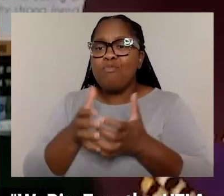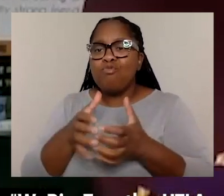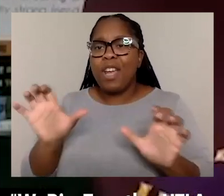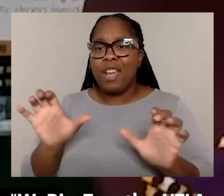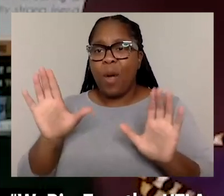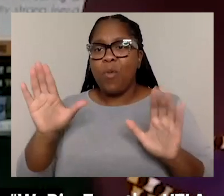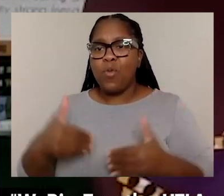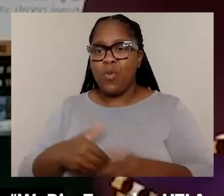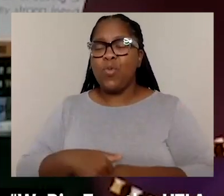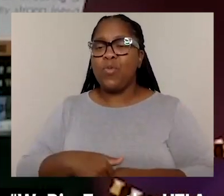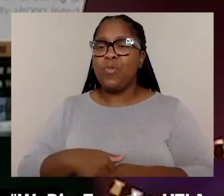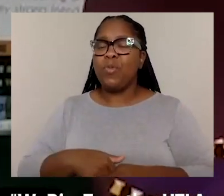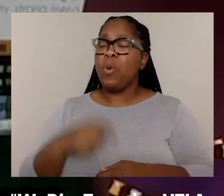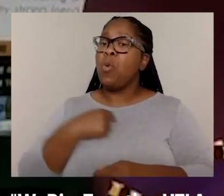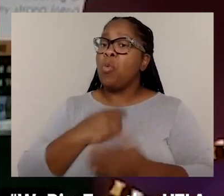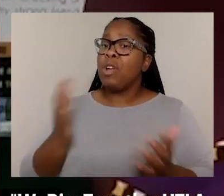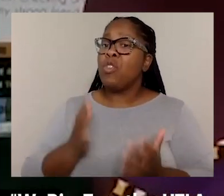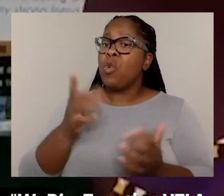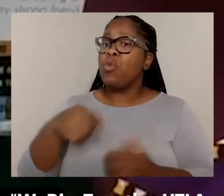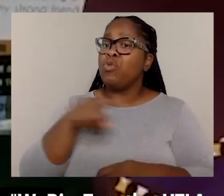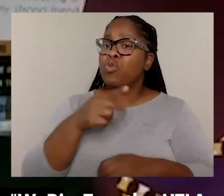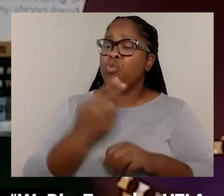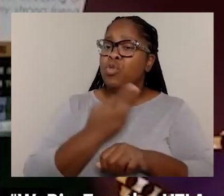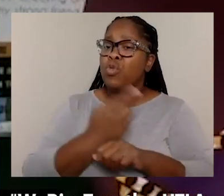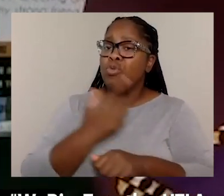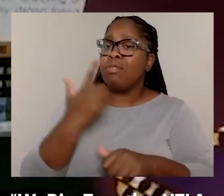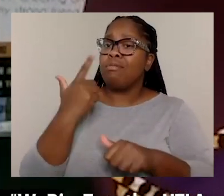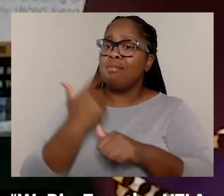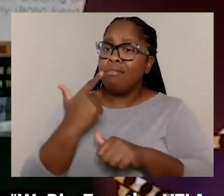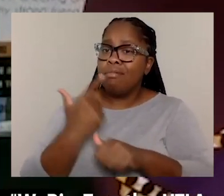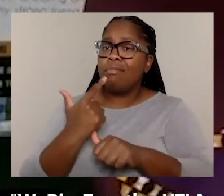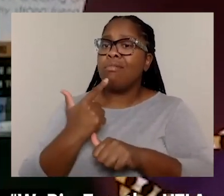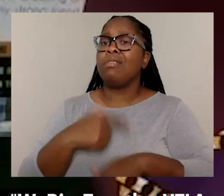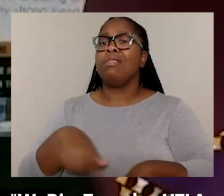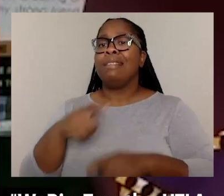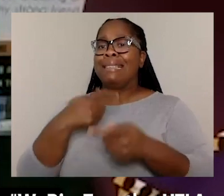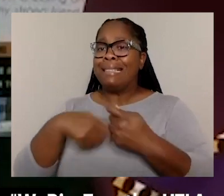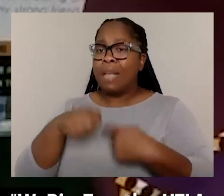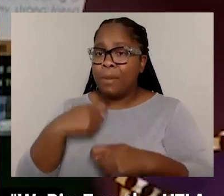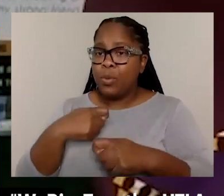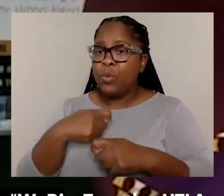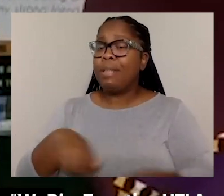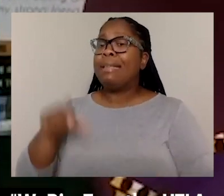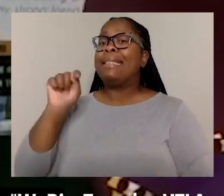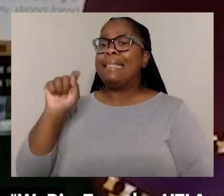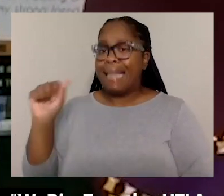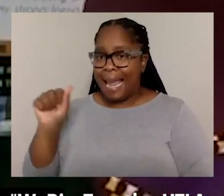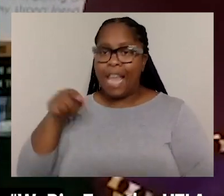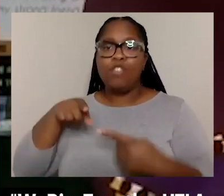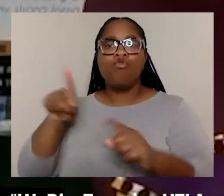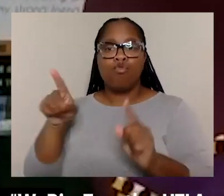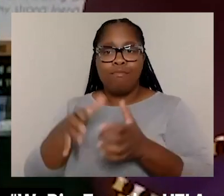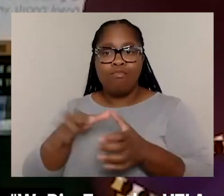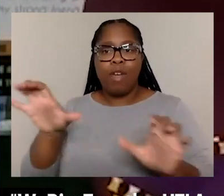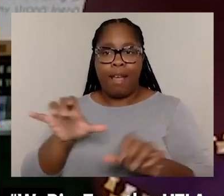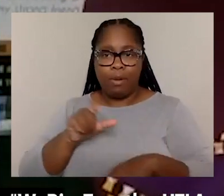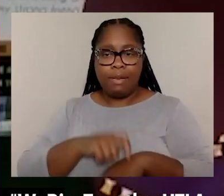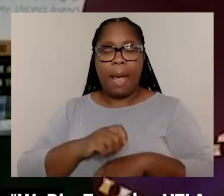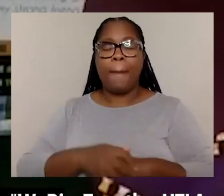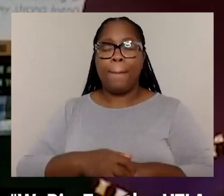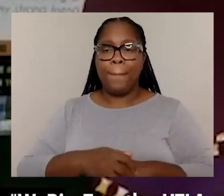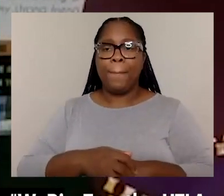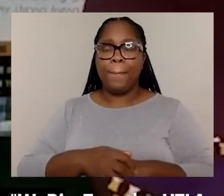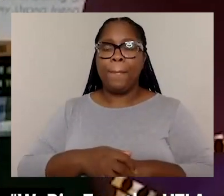and TAs during this time. Through the distance learning work group, We are pushing the district